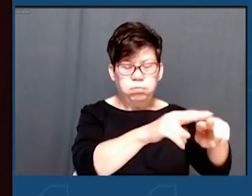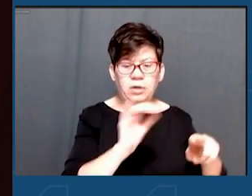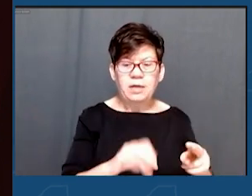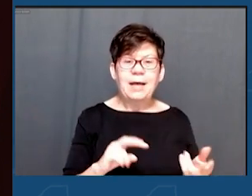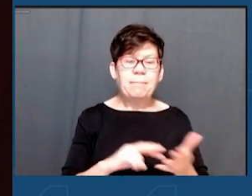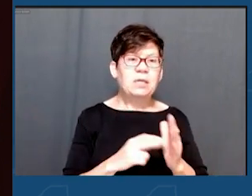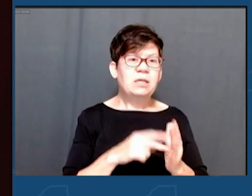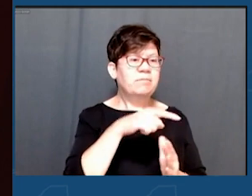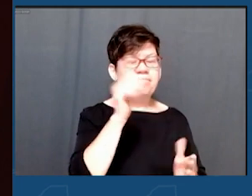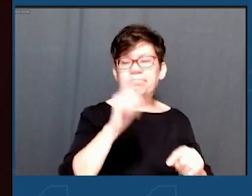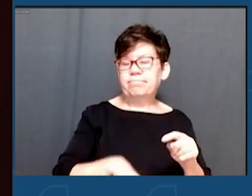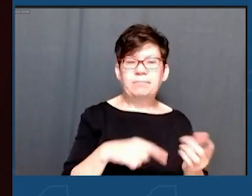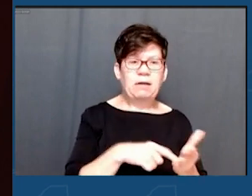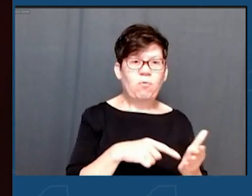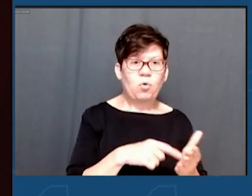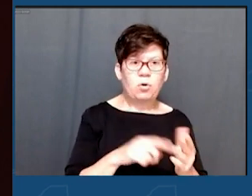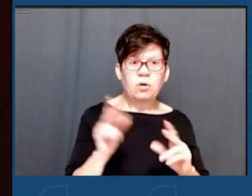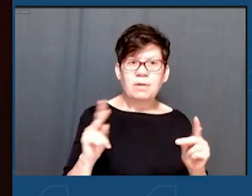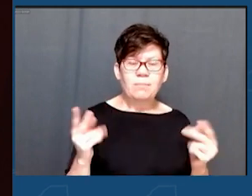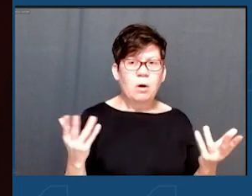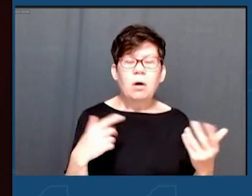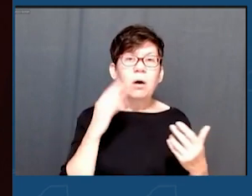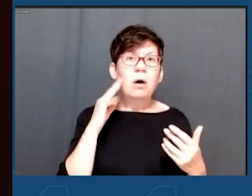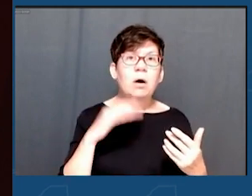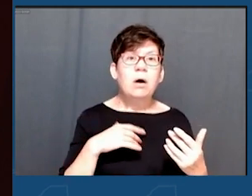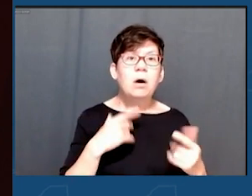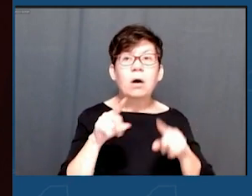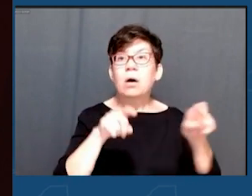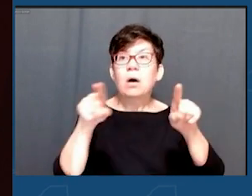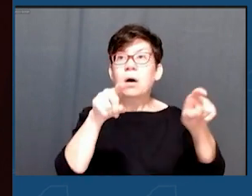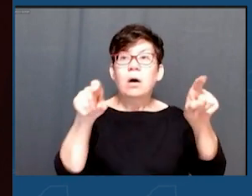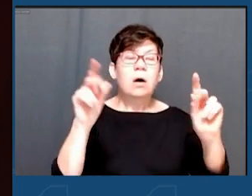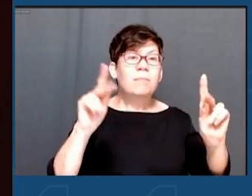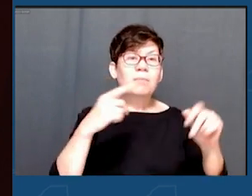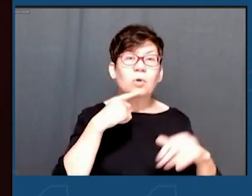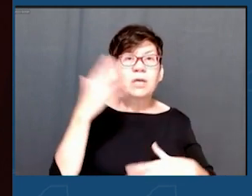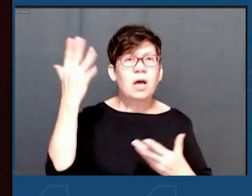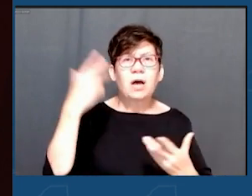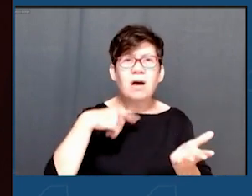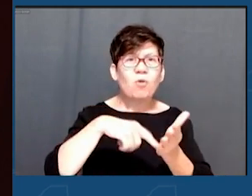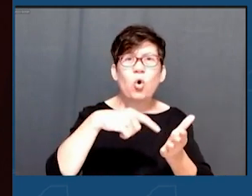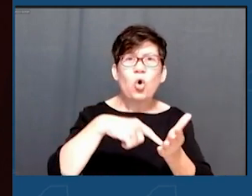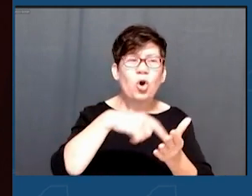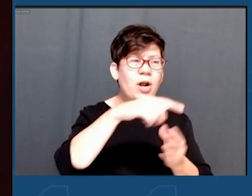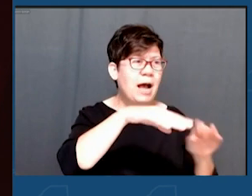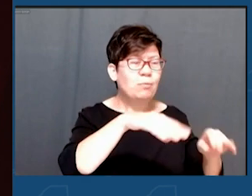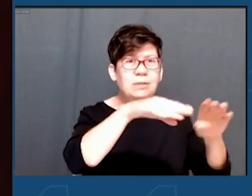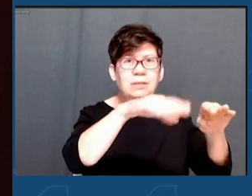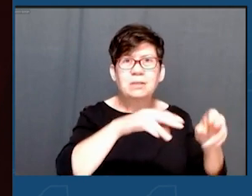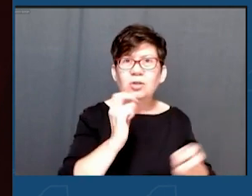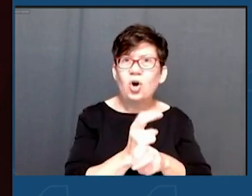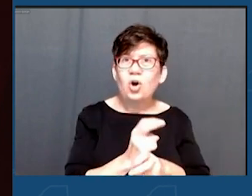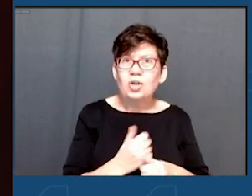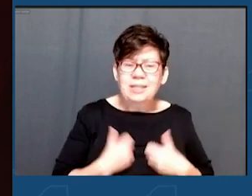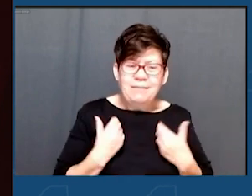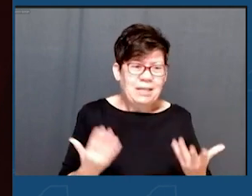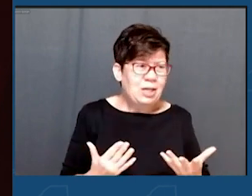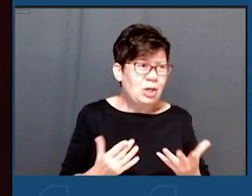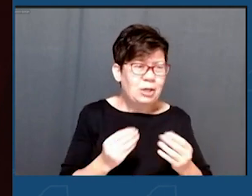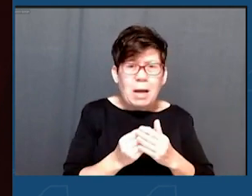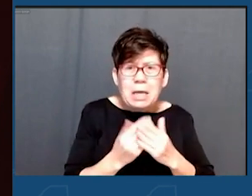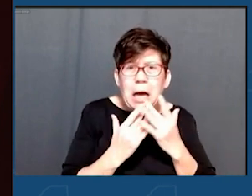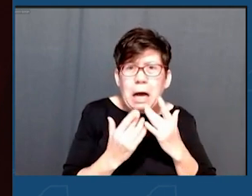across the state talk about what keeps them up at night. It is the affordability of living here, how hard it is to live here sometimes.